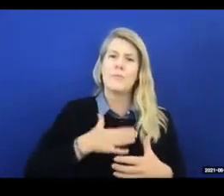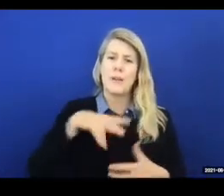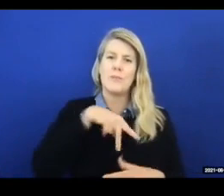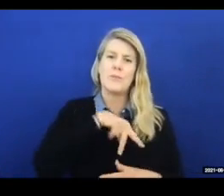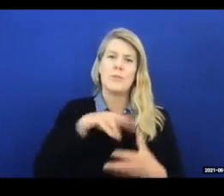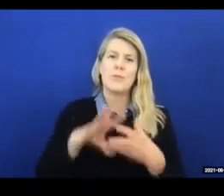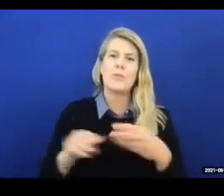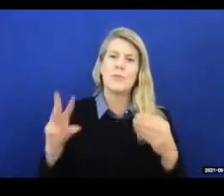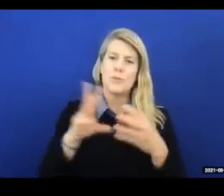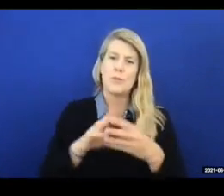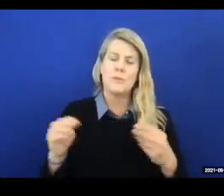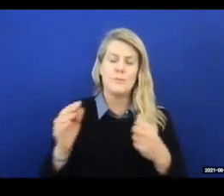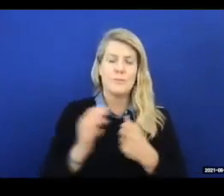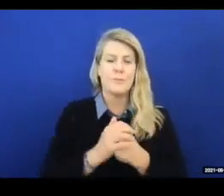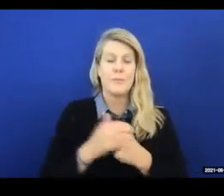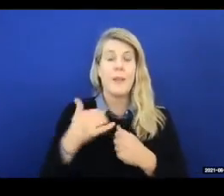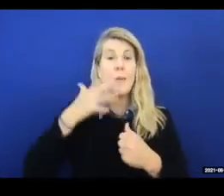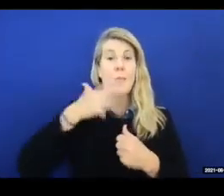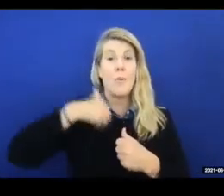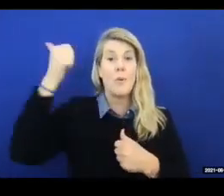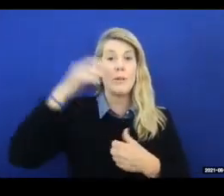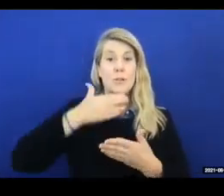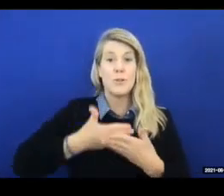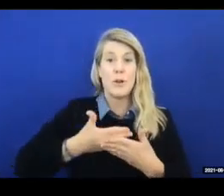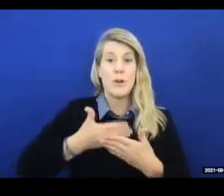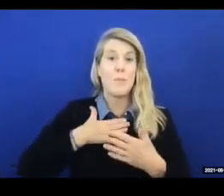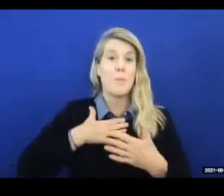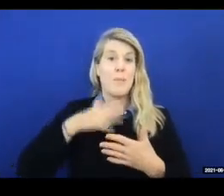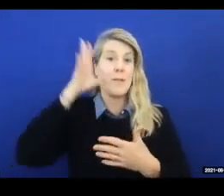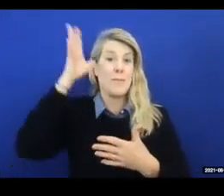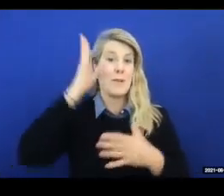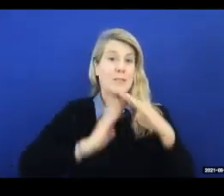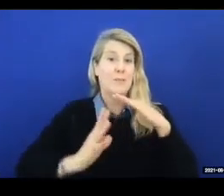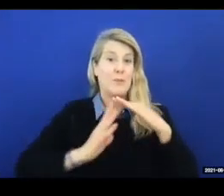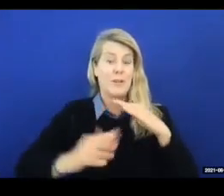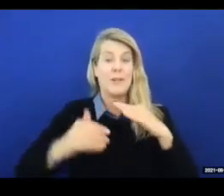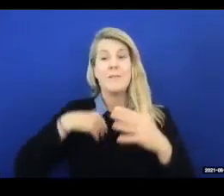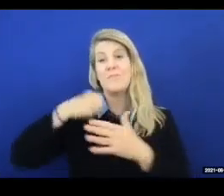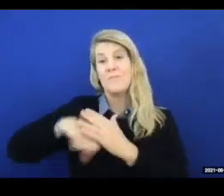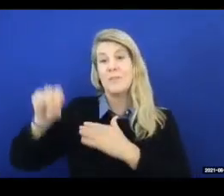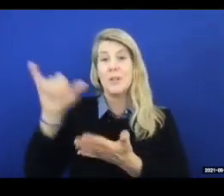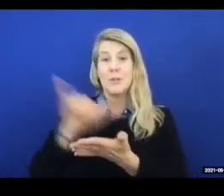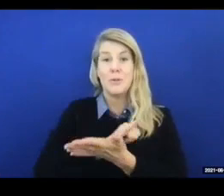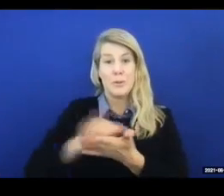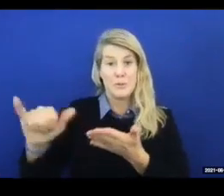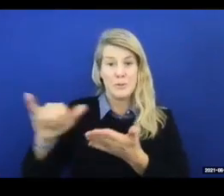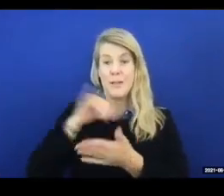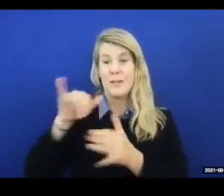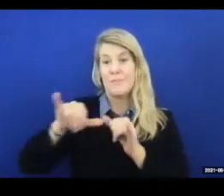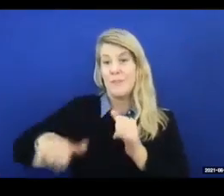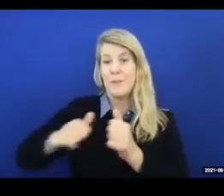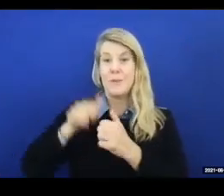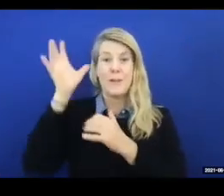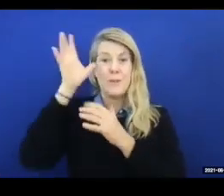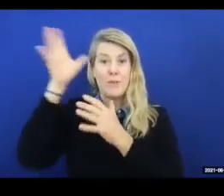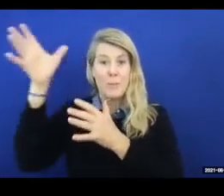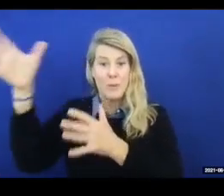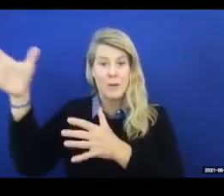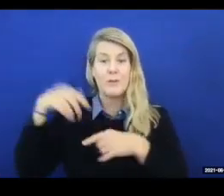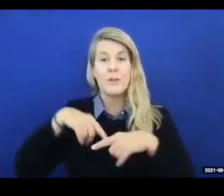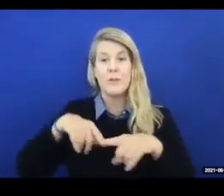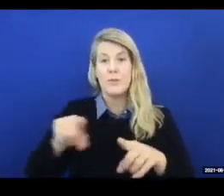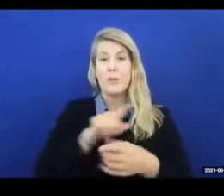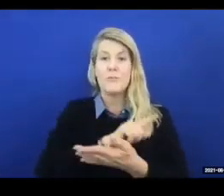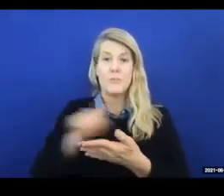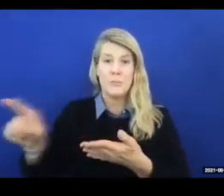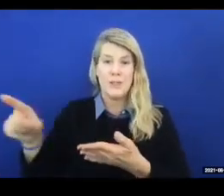got here. I'm the oldest daughter of immigrant parents. I was born in New York City and stayed with my grandparents in Chinatown during